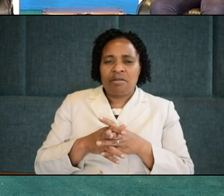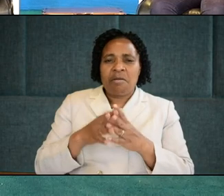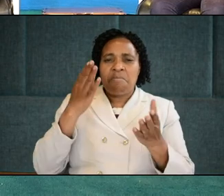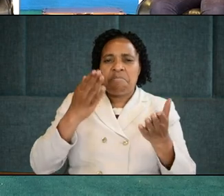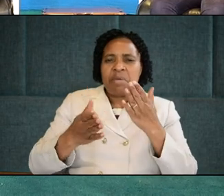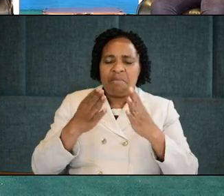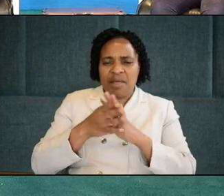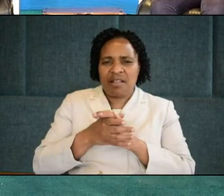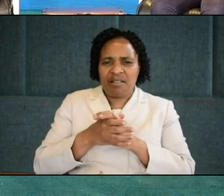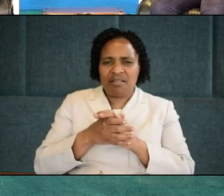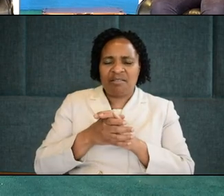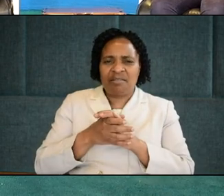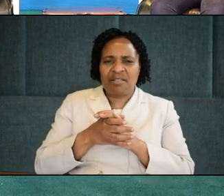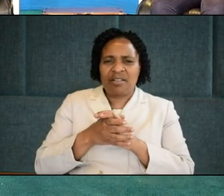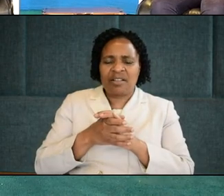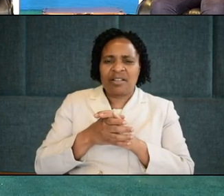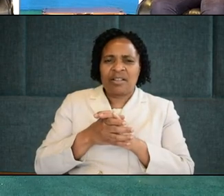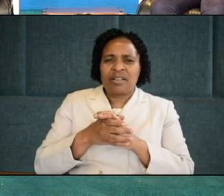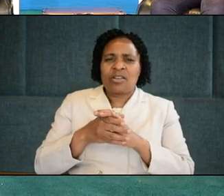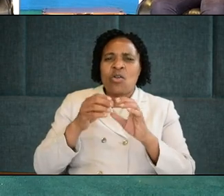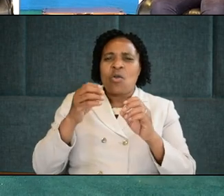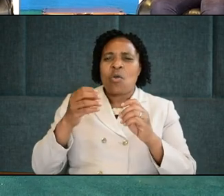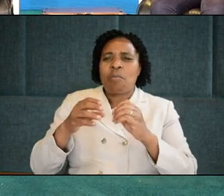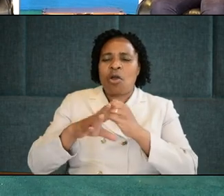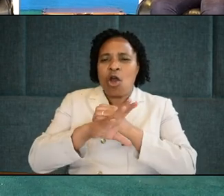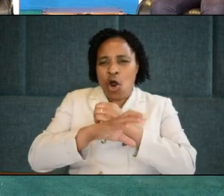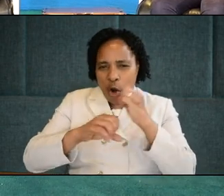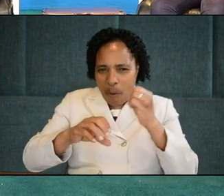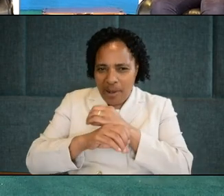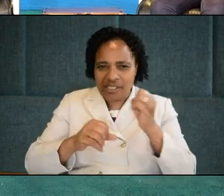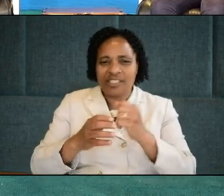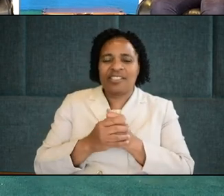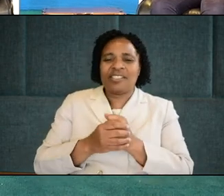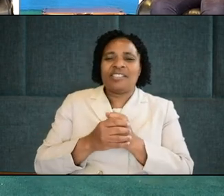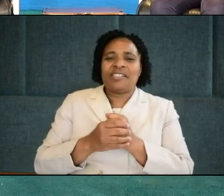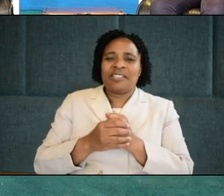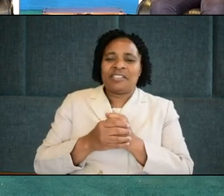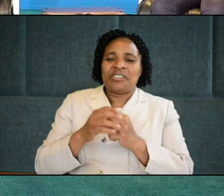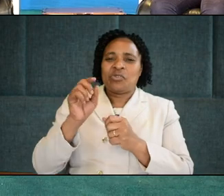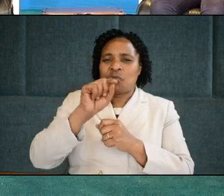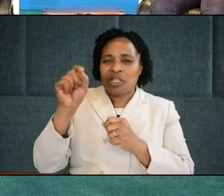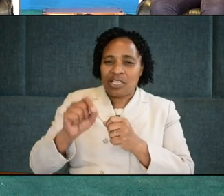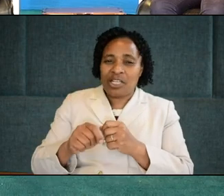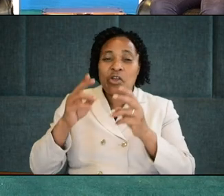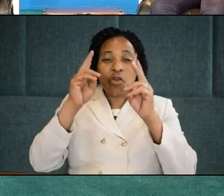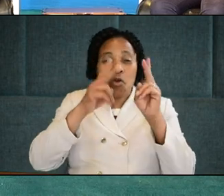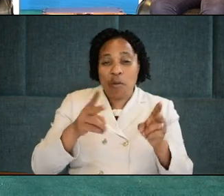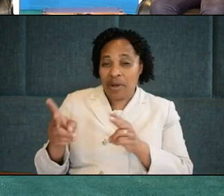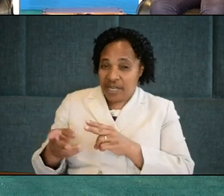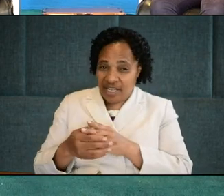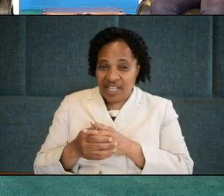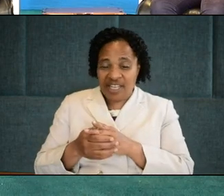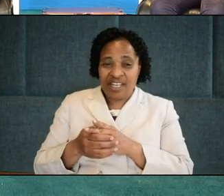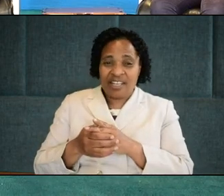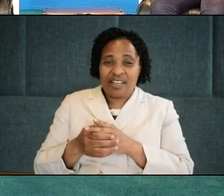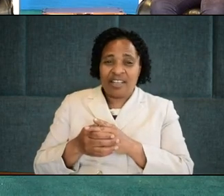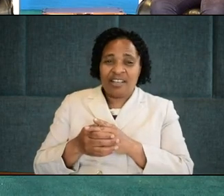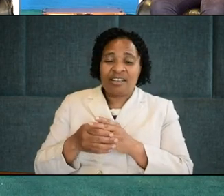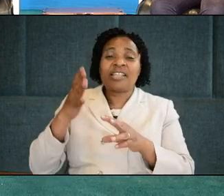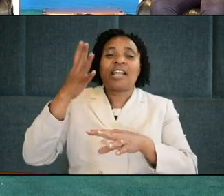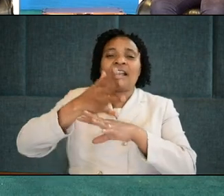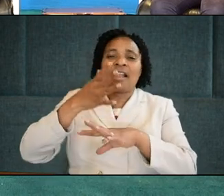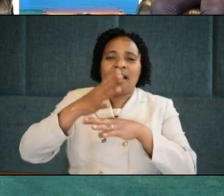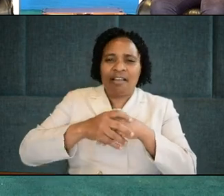Maybe I'd say it's con artists. Con artists, okay. That's interesting. Yeah, because usually they